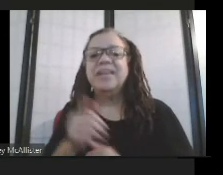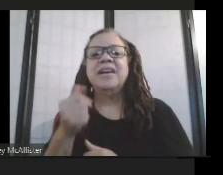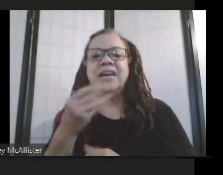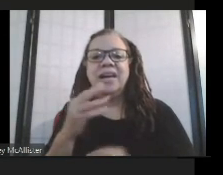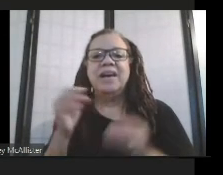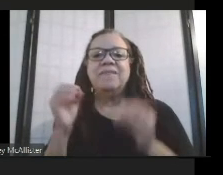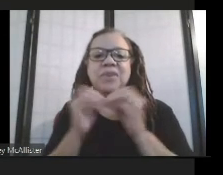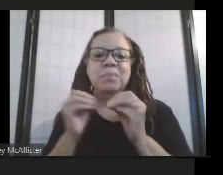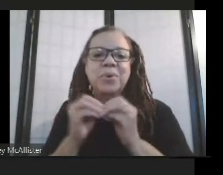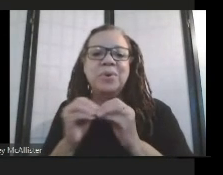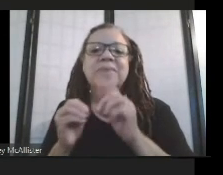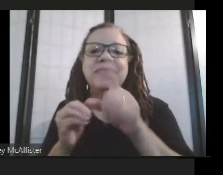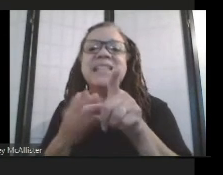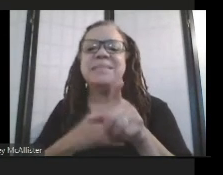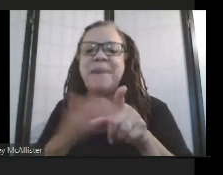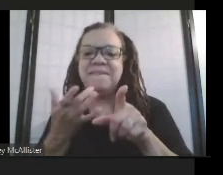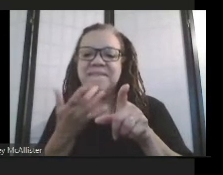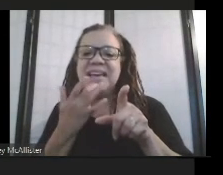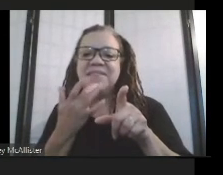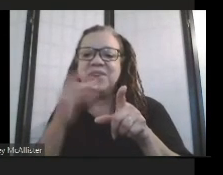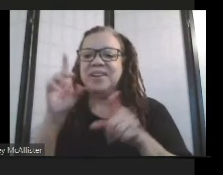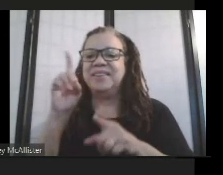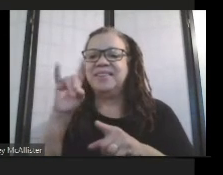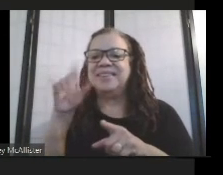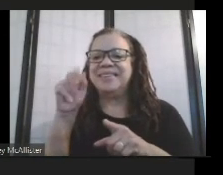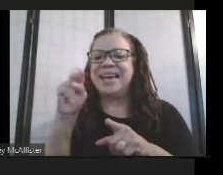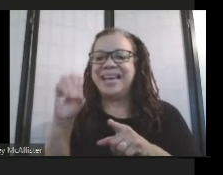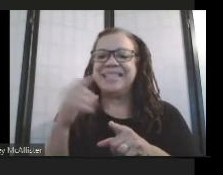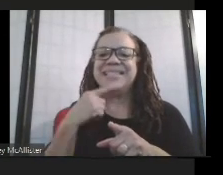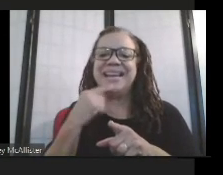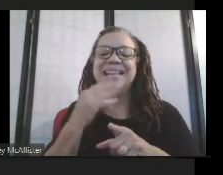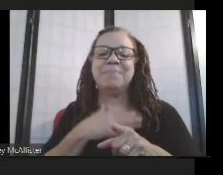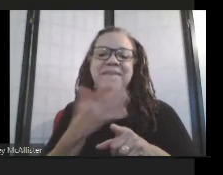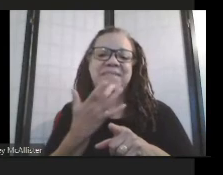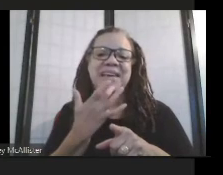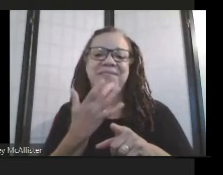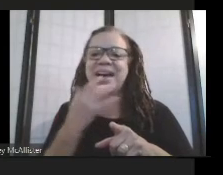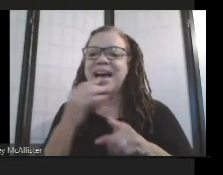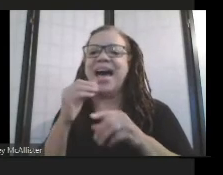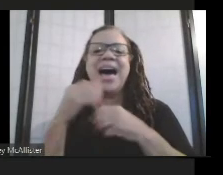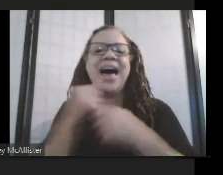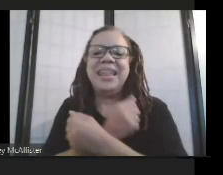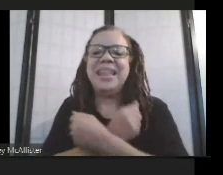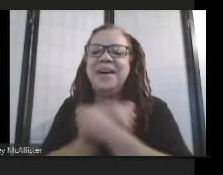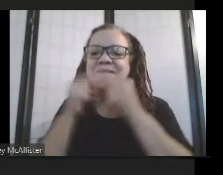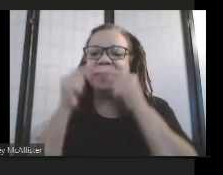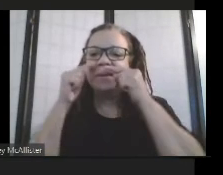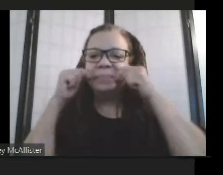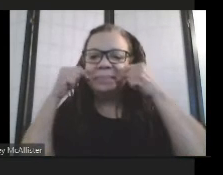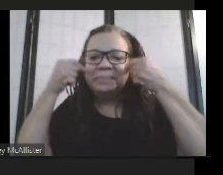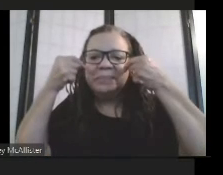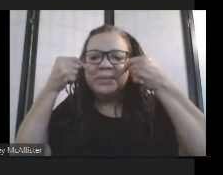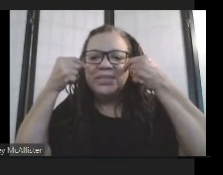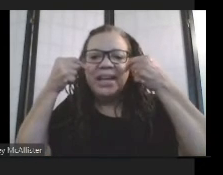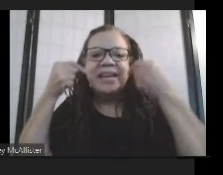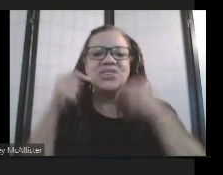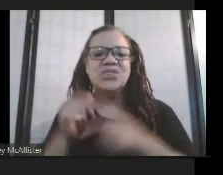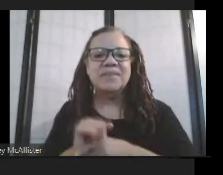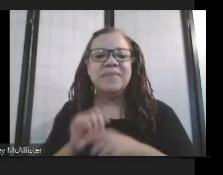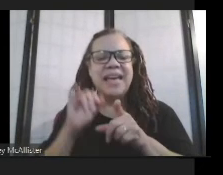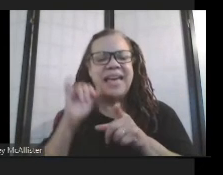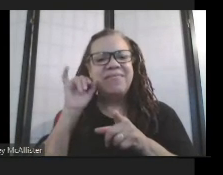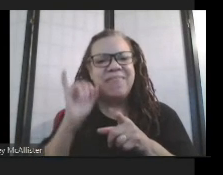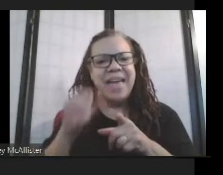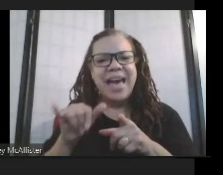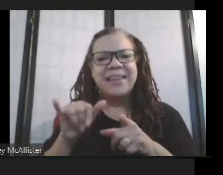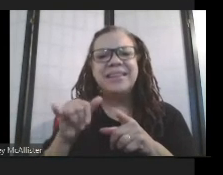And a couple more. That's one of my favorites. I love this. Yeah, I like the mustache. Yeah, the whimsy of that. And that's